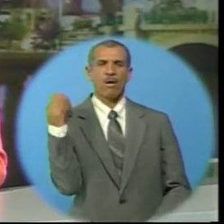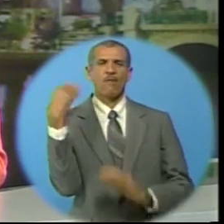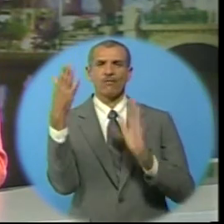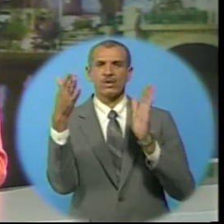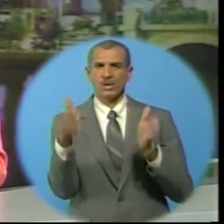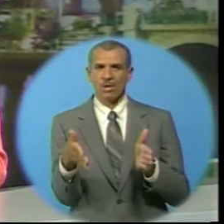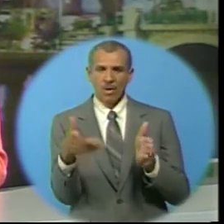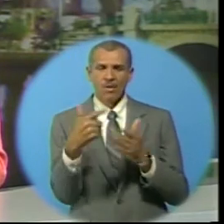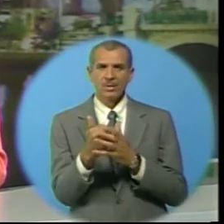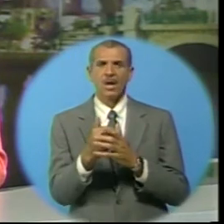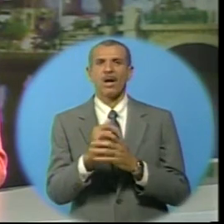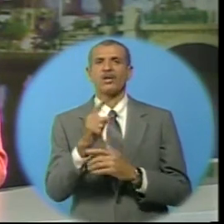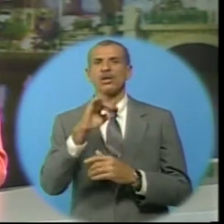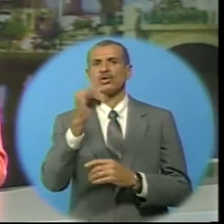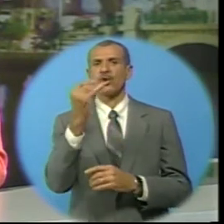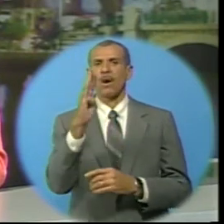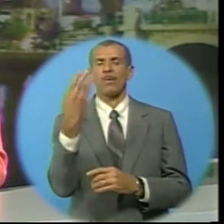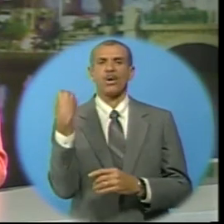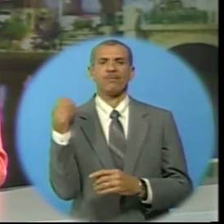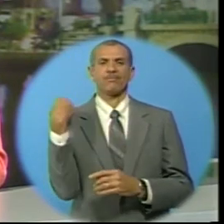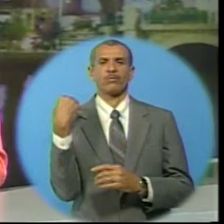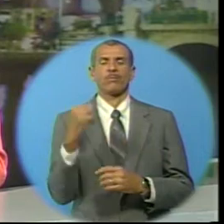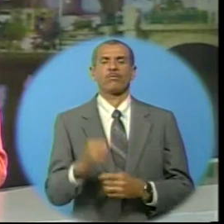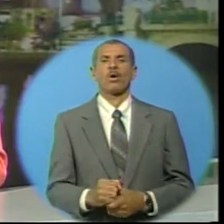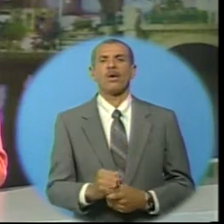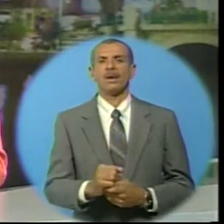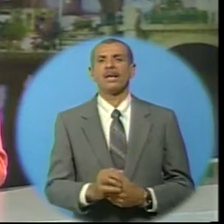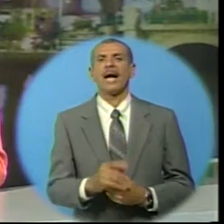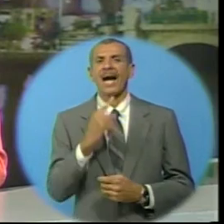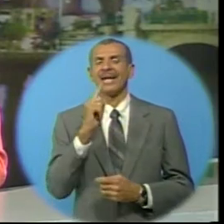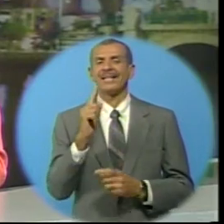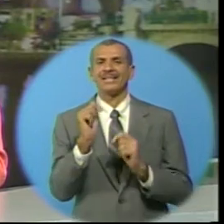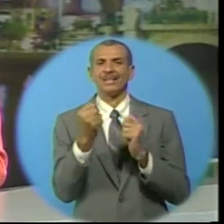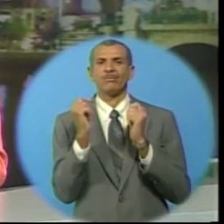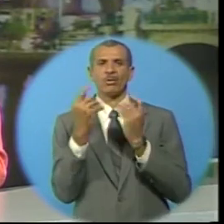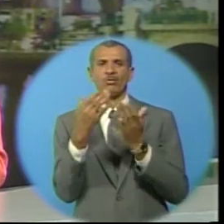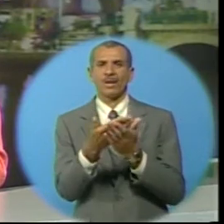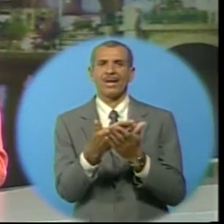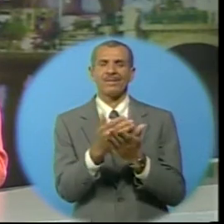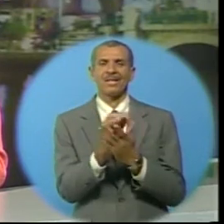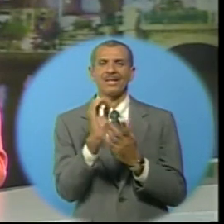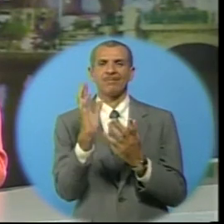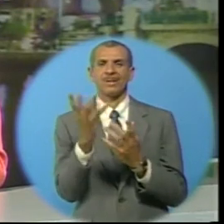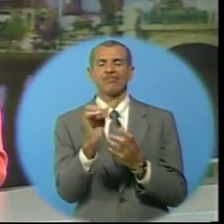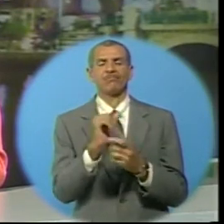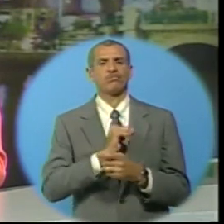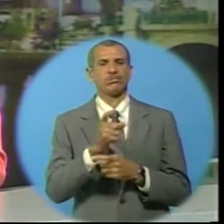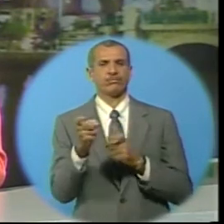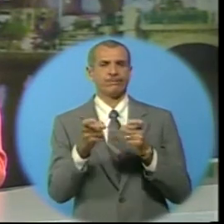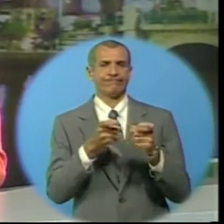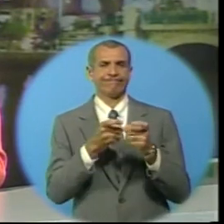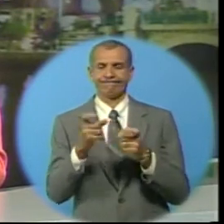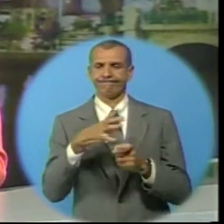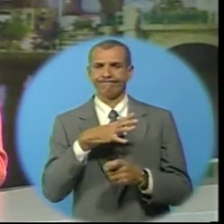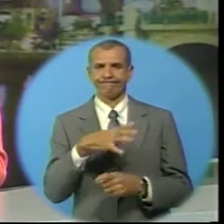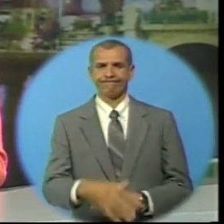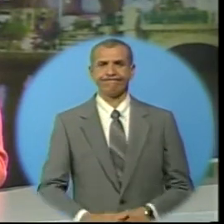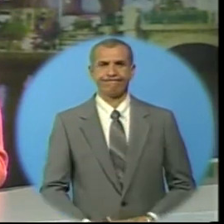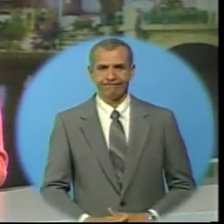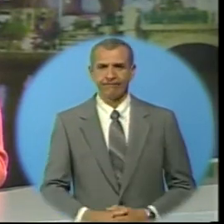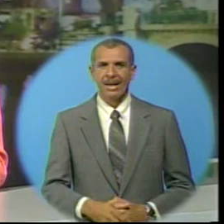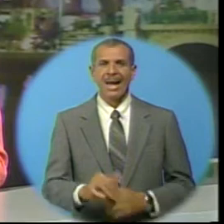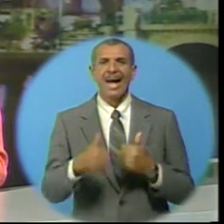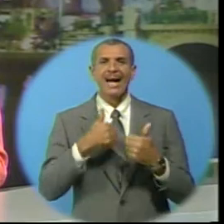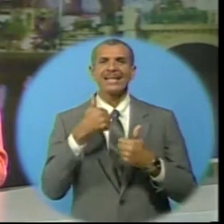of Sub-Officer John Bowen. When the team arrived on the scene, the situation appeared under control.